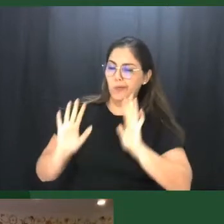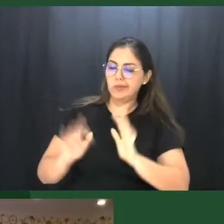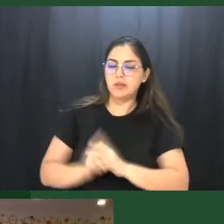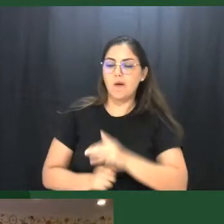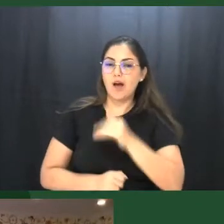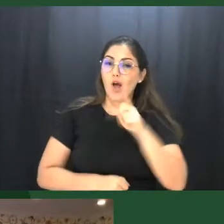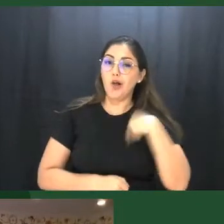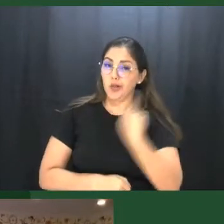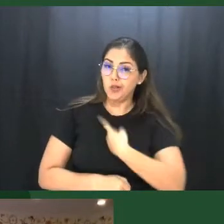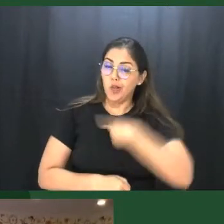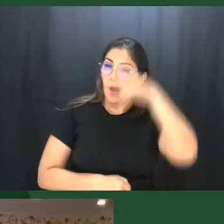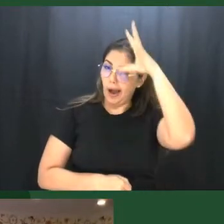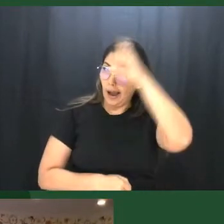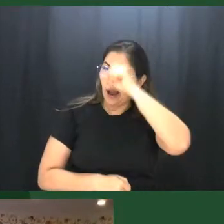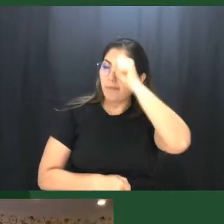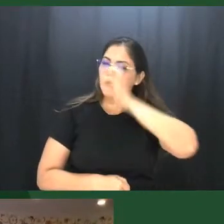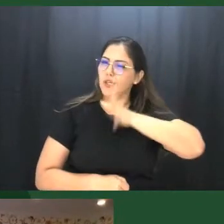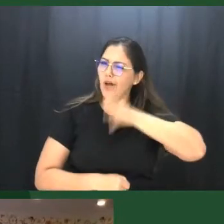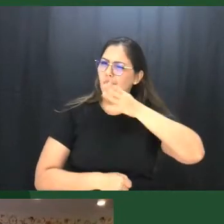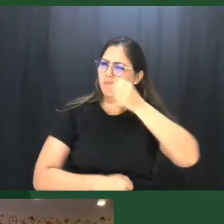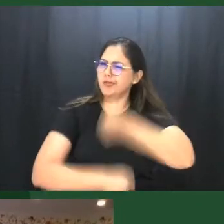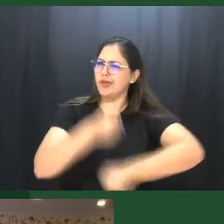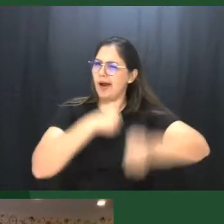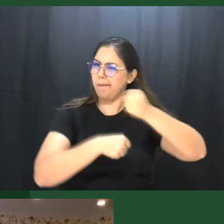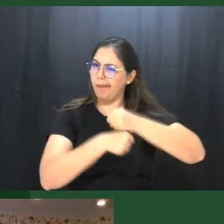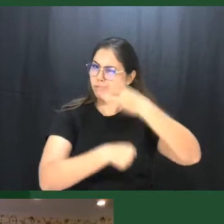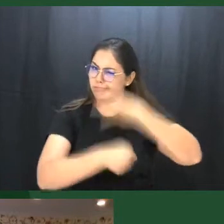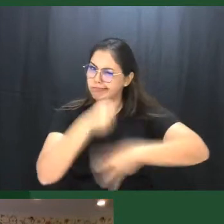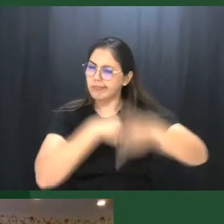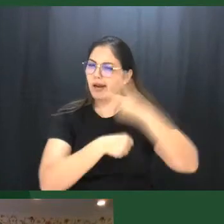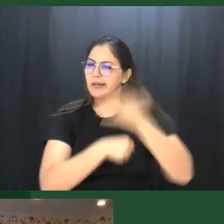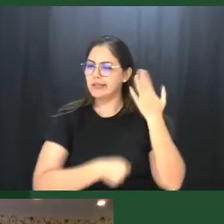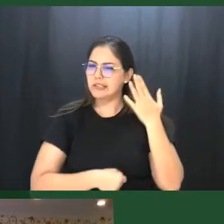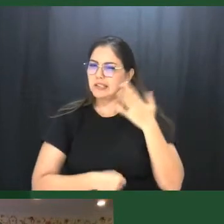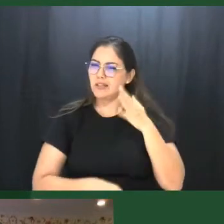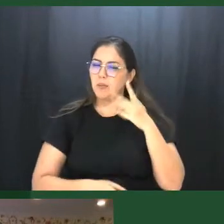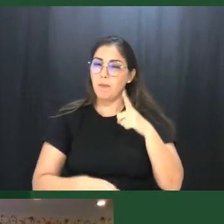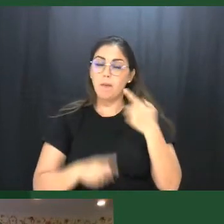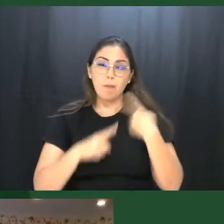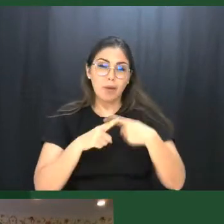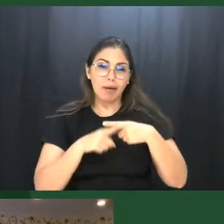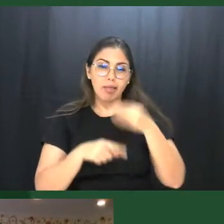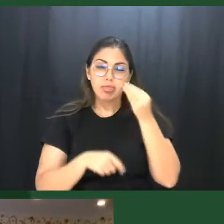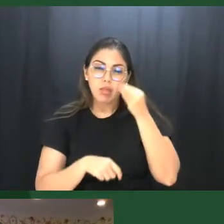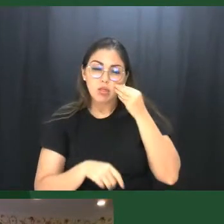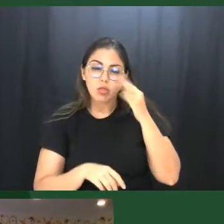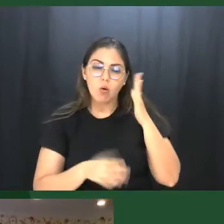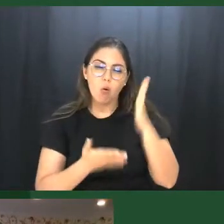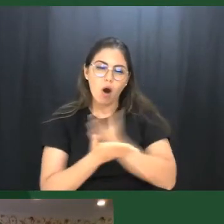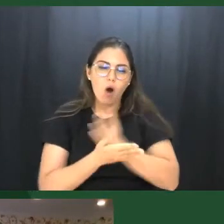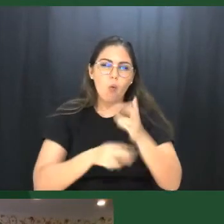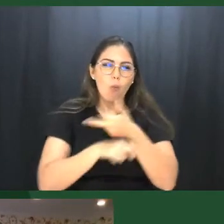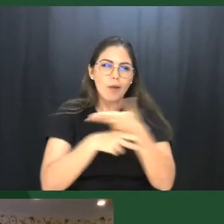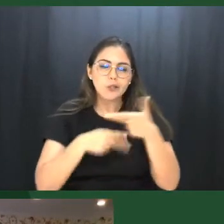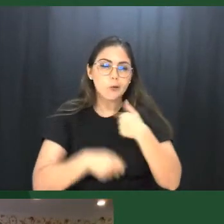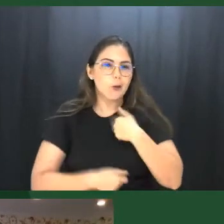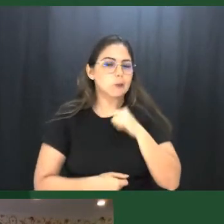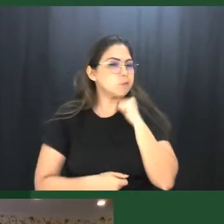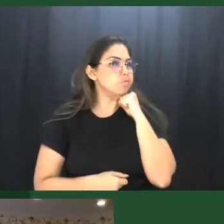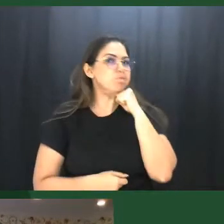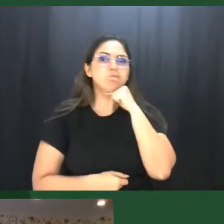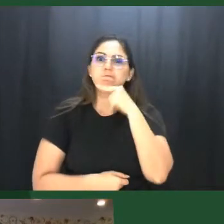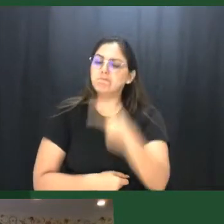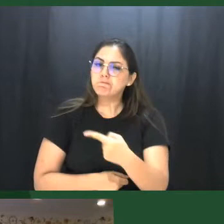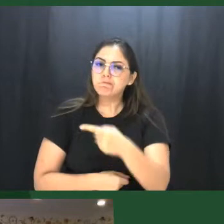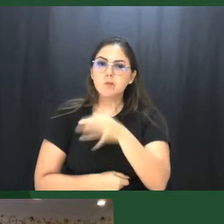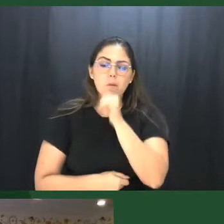explanations were not successful. And the rule-based systems that followed walked users along